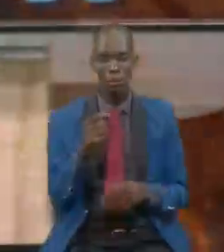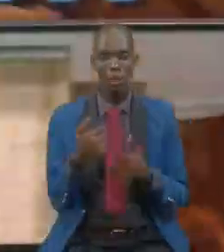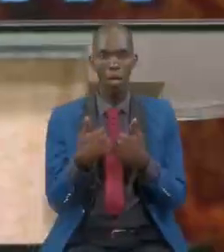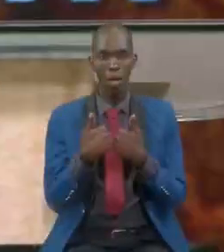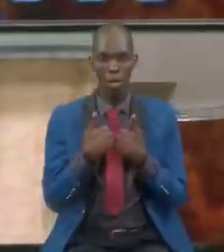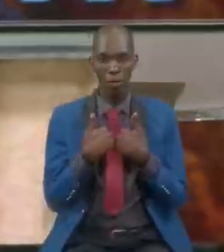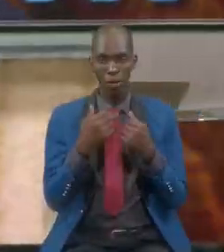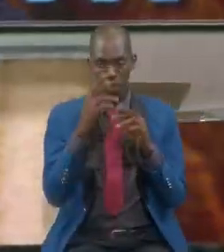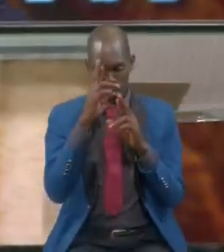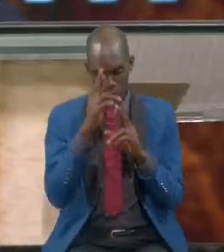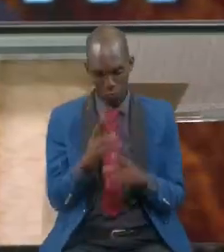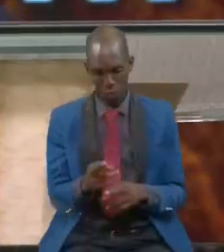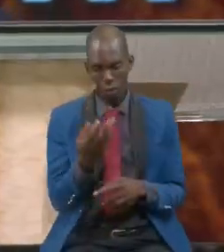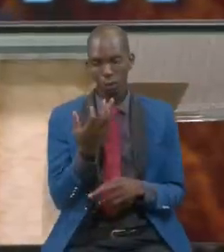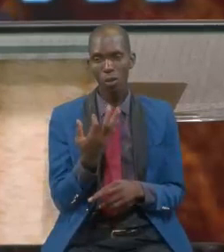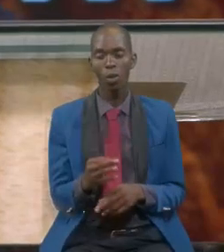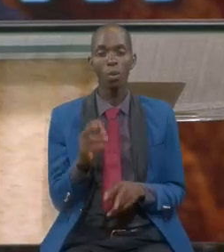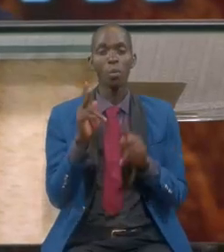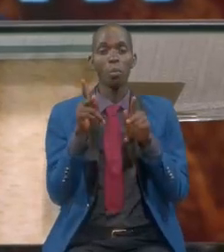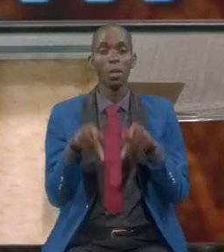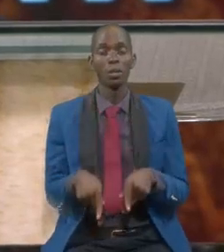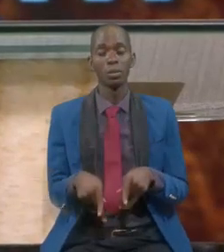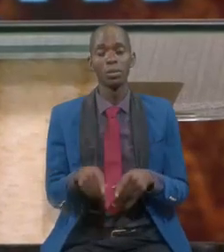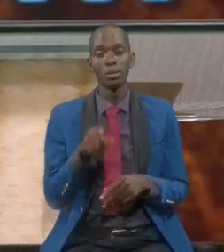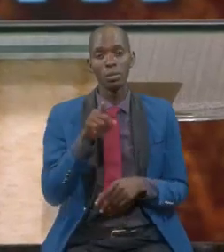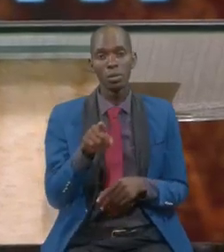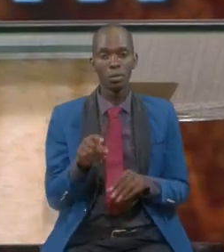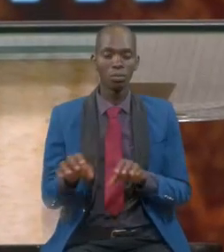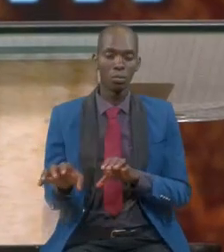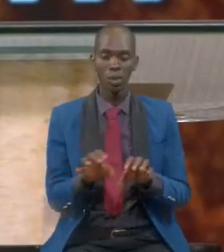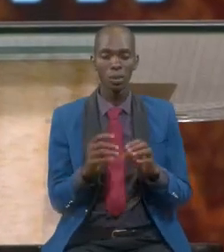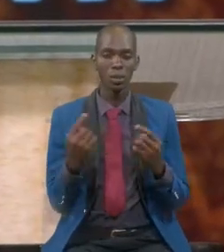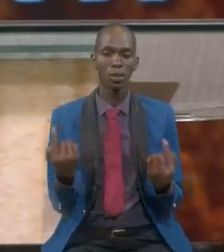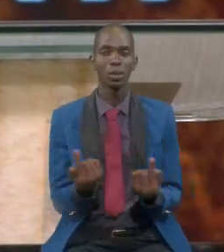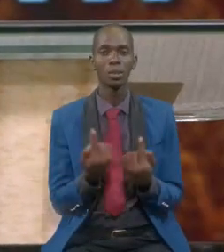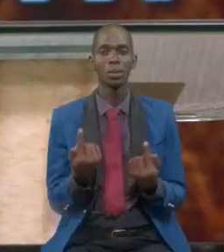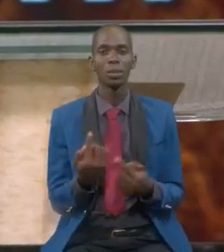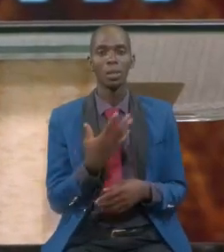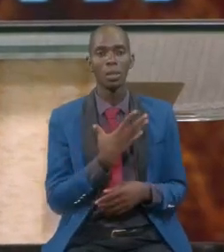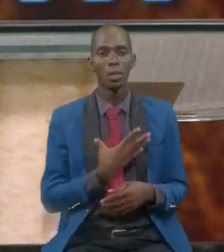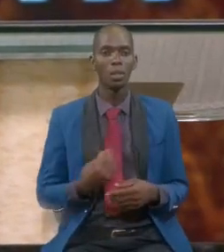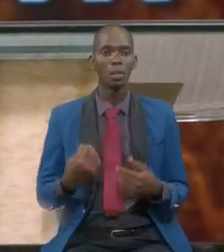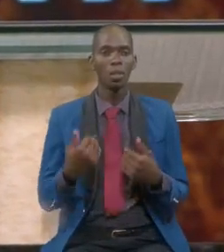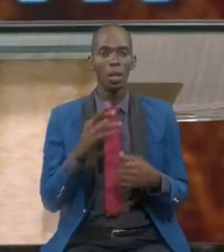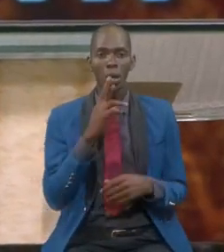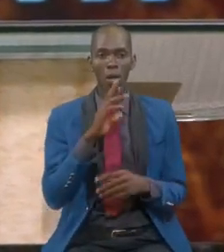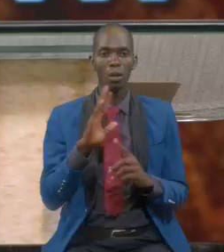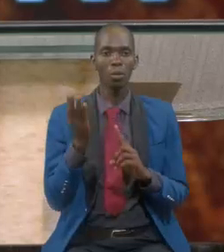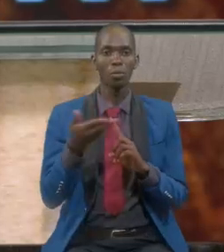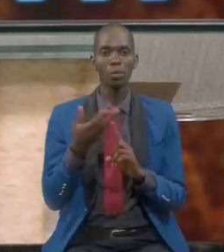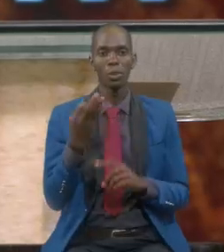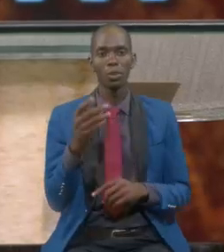respect of persons he commits sin and are convinced of the